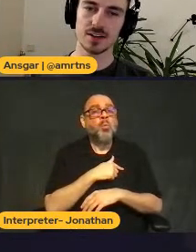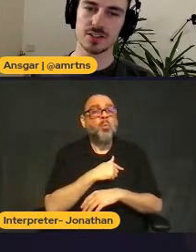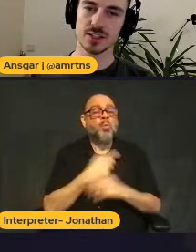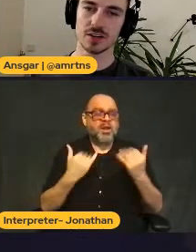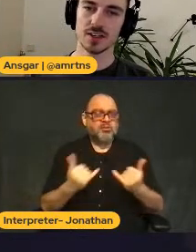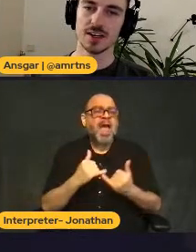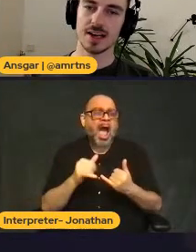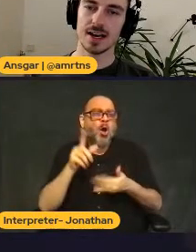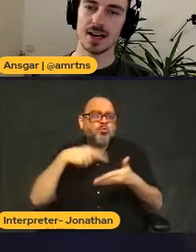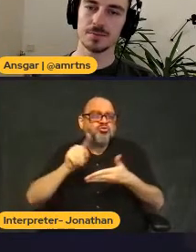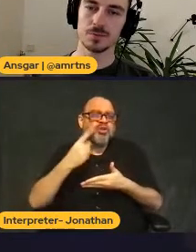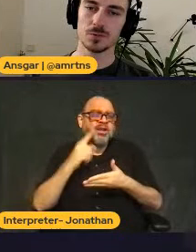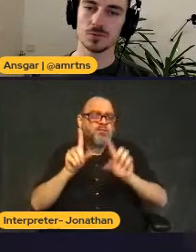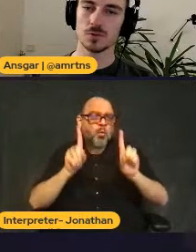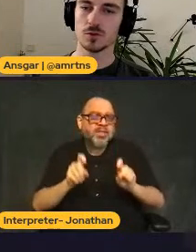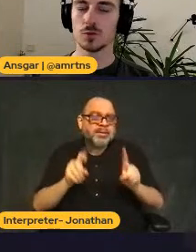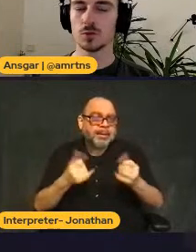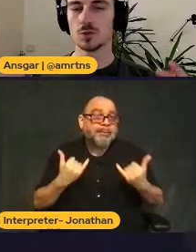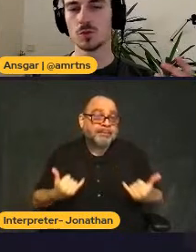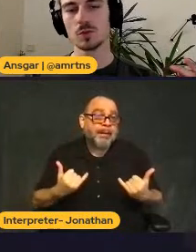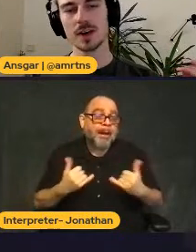test now. So